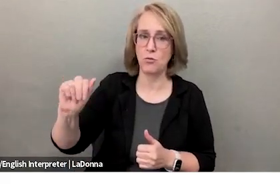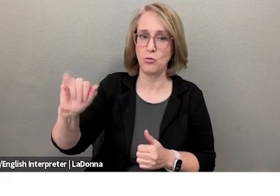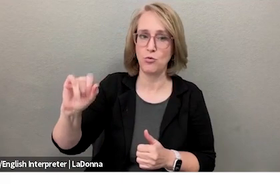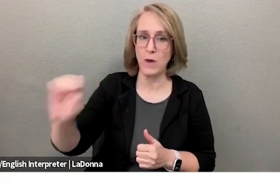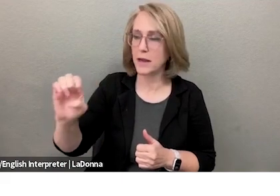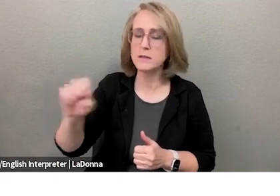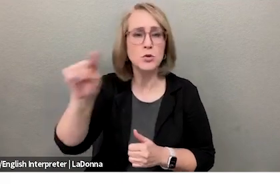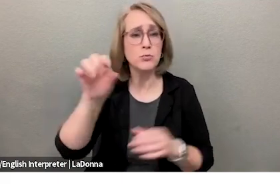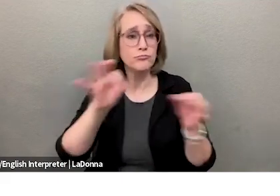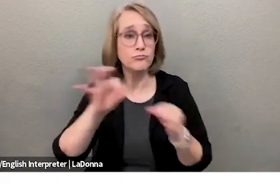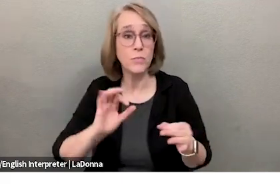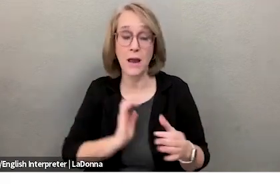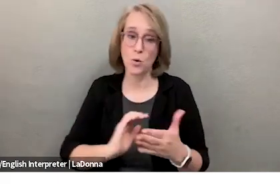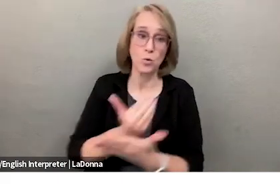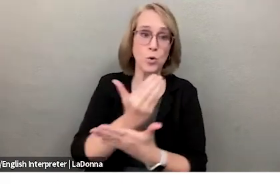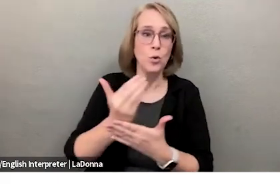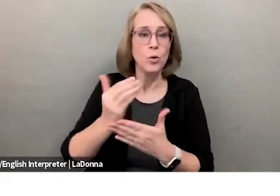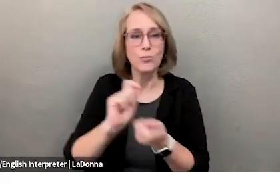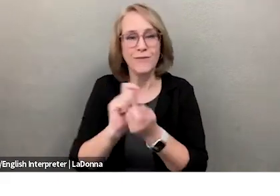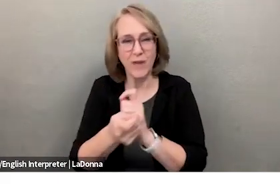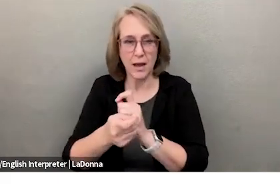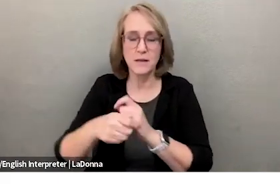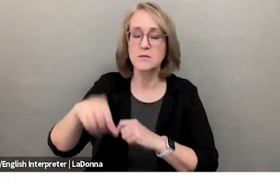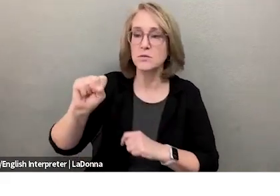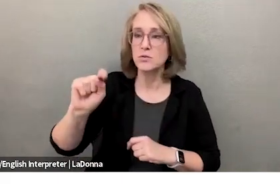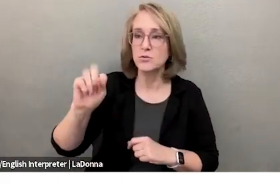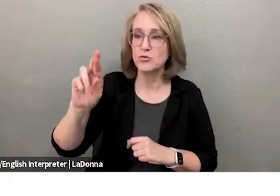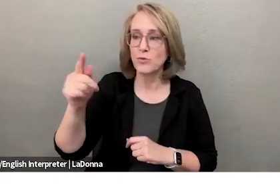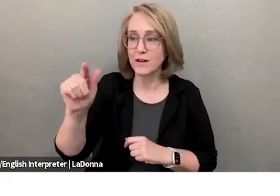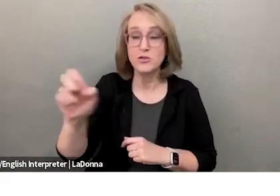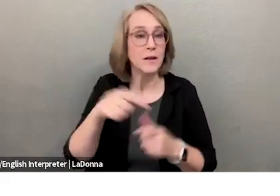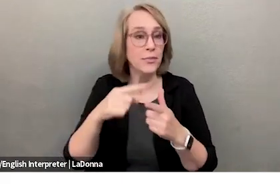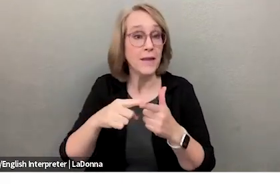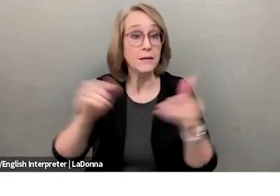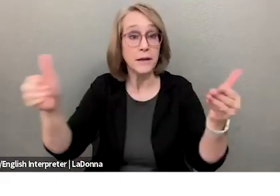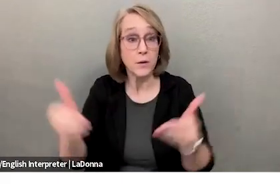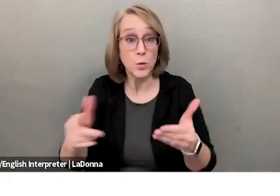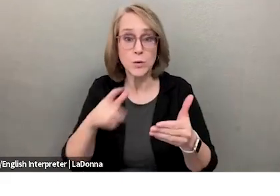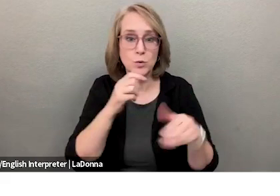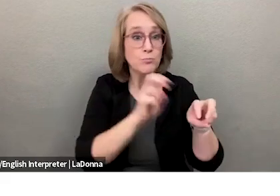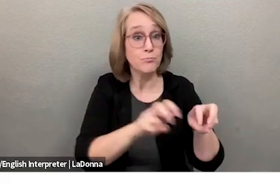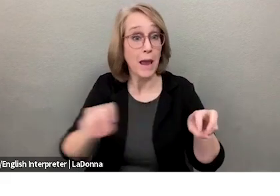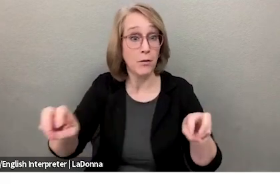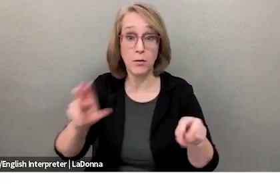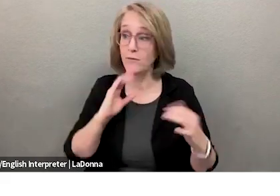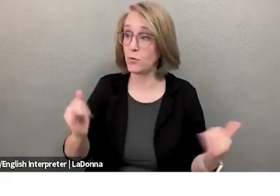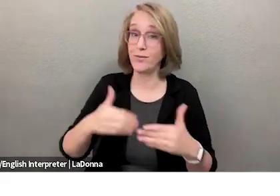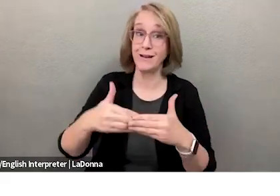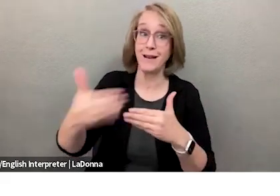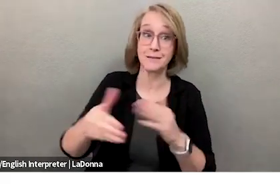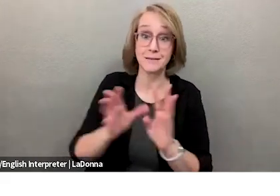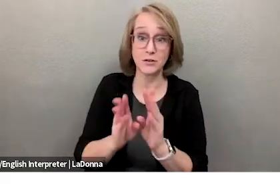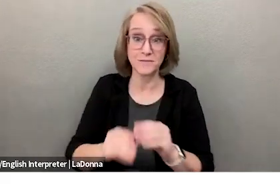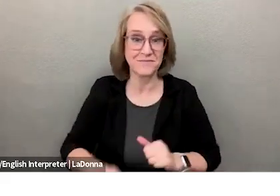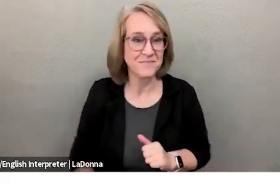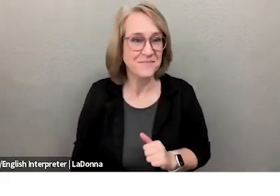strategy and introduce our panel and our aims of this session. Thank you, Jonathan. Sure, that sounds great.